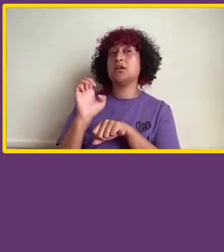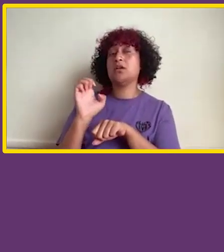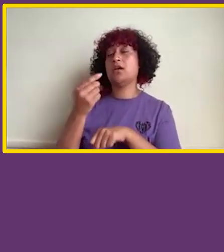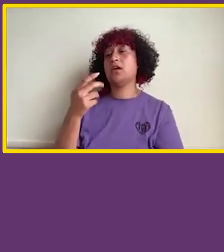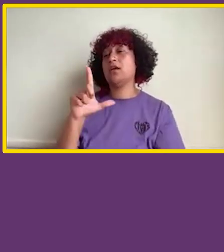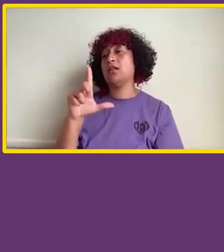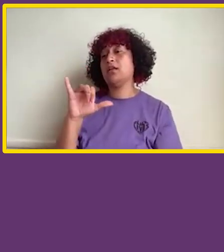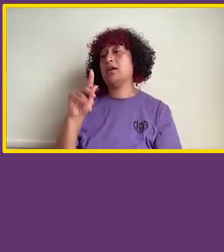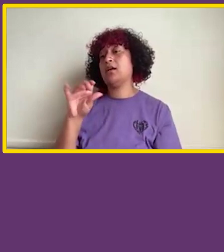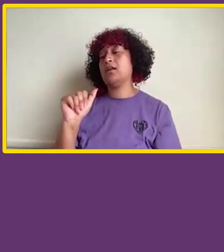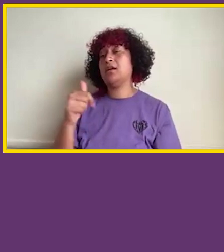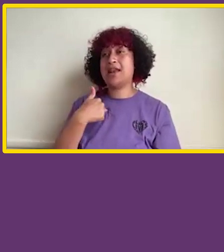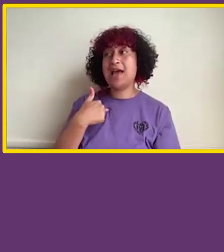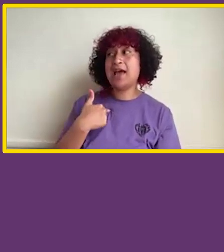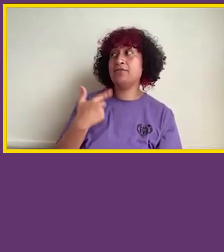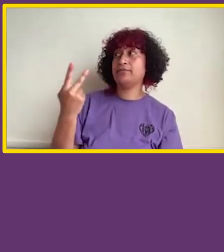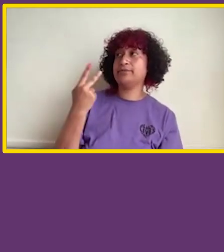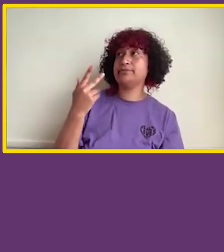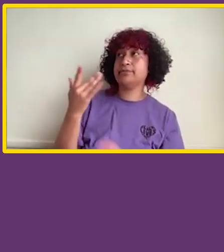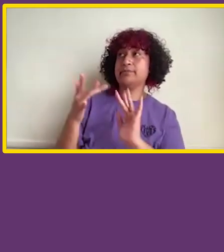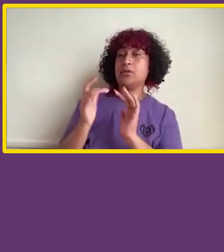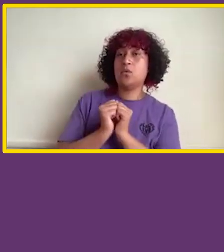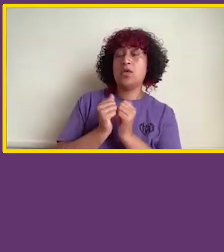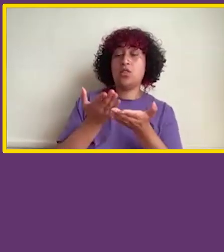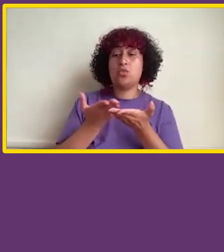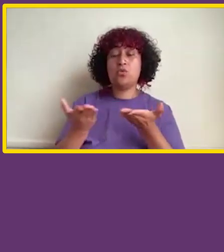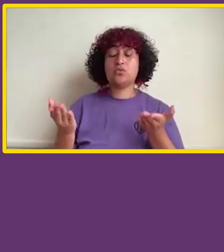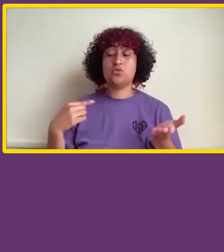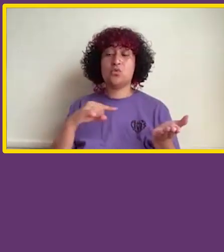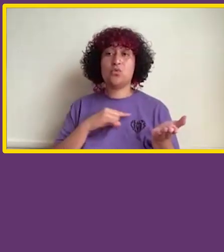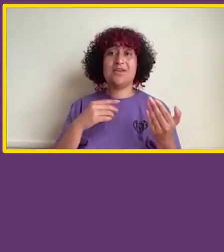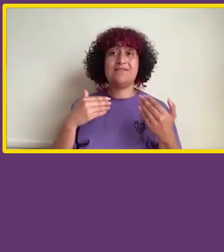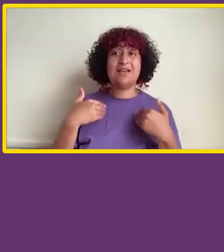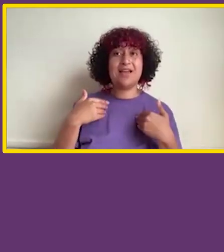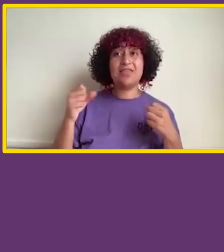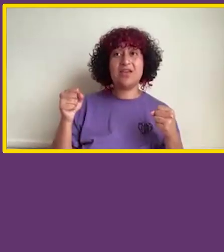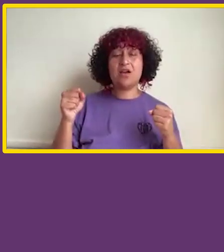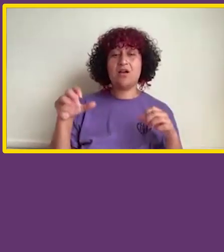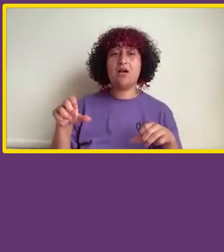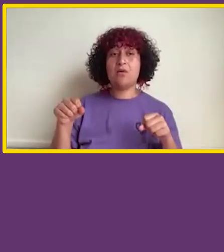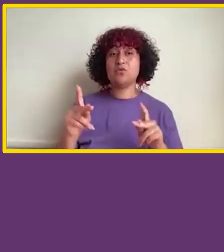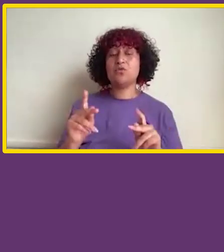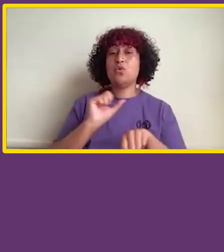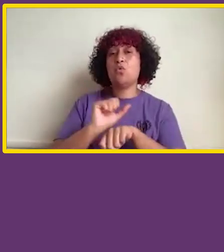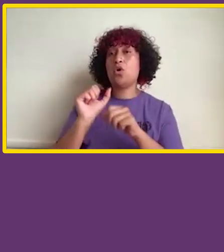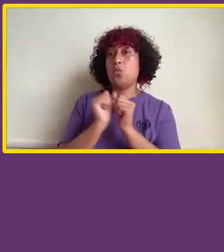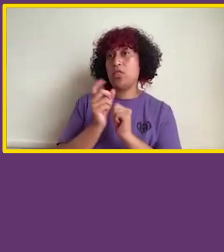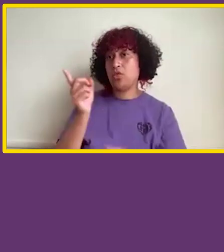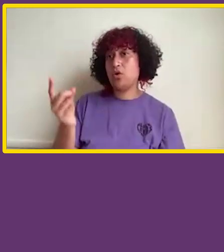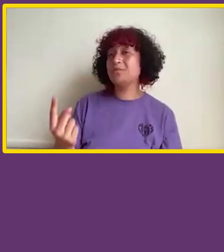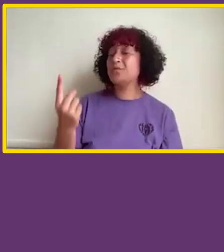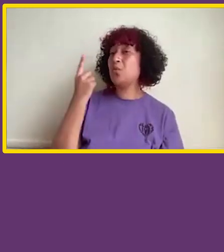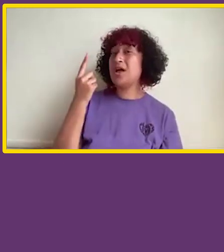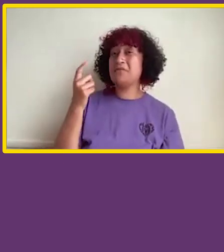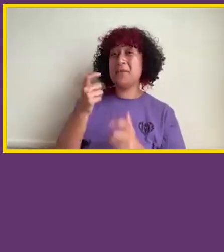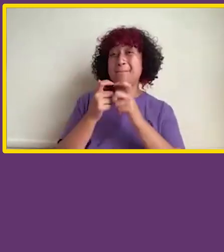and I got to engage in and the resource that I had the opportunity to work on with her, one of the